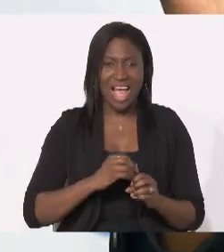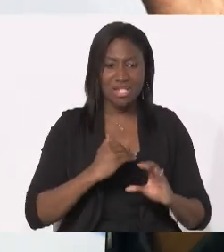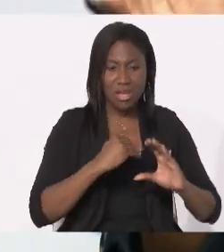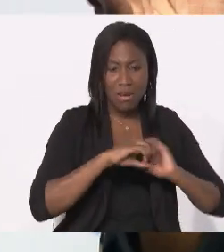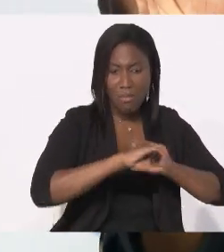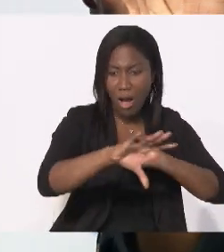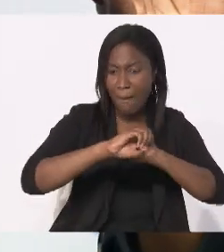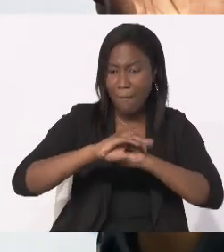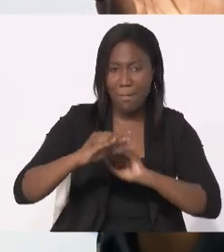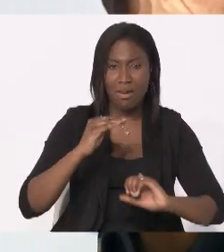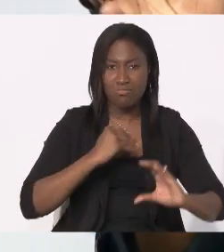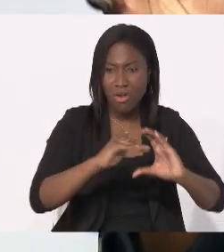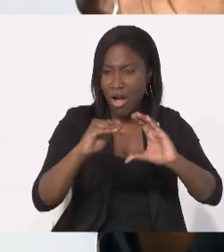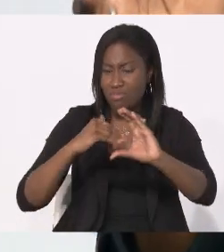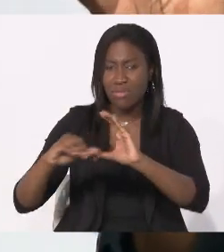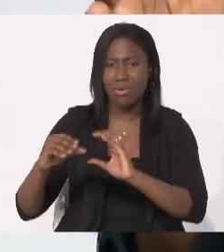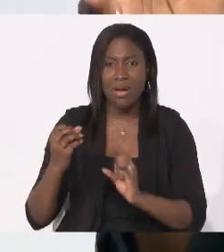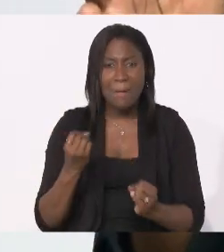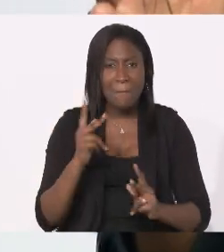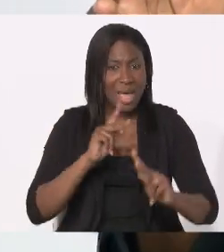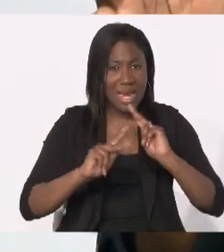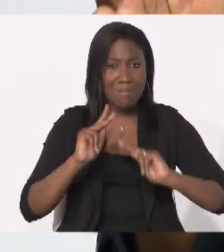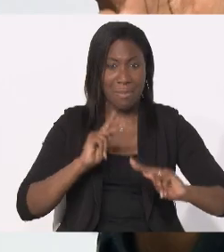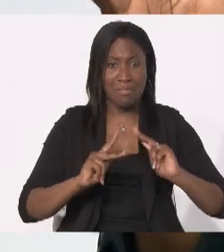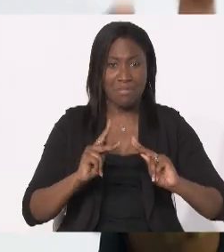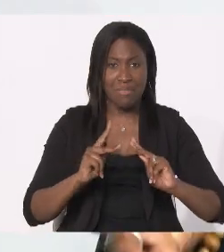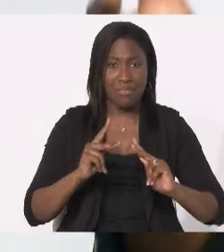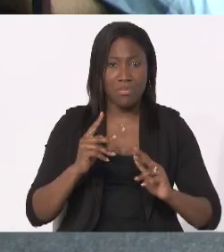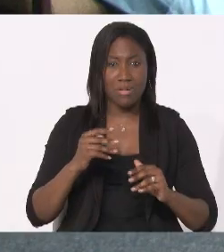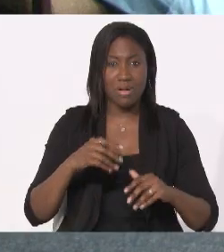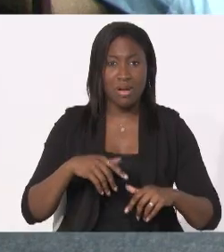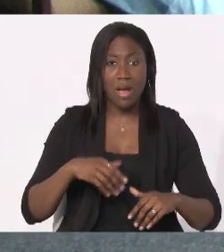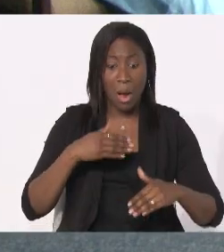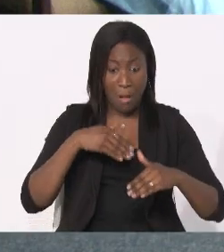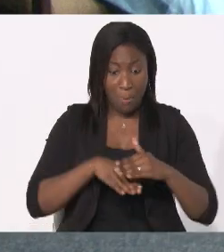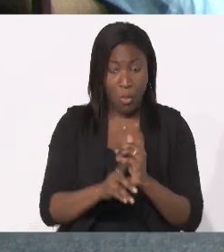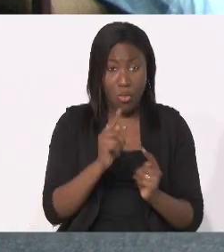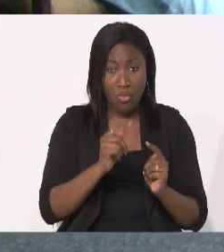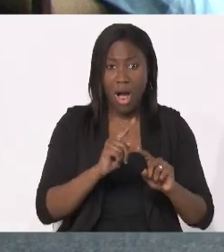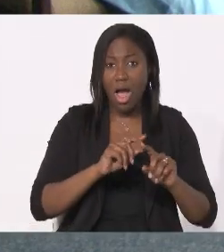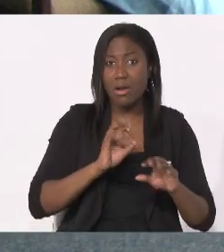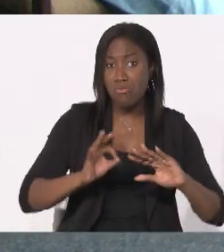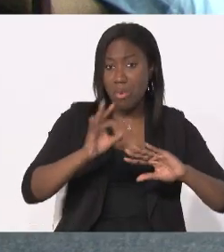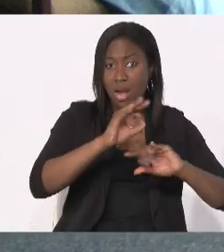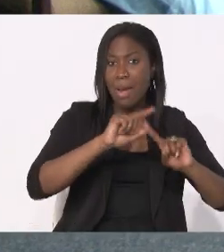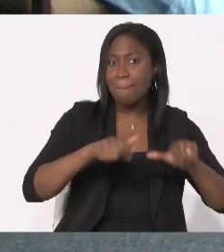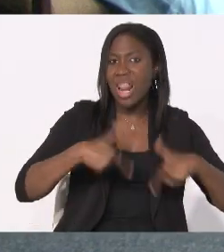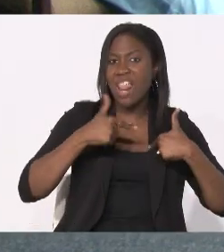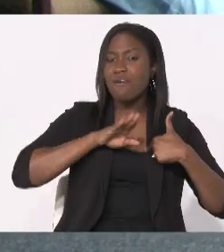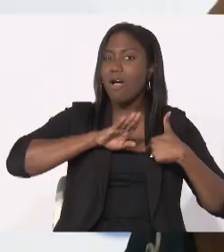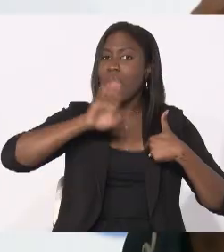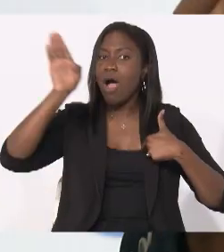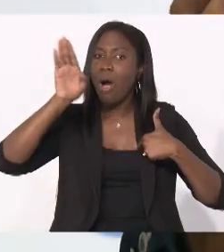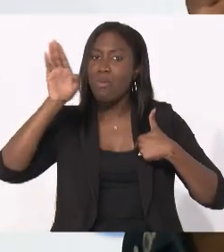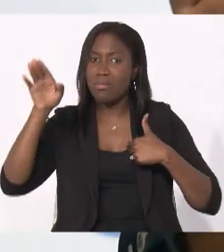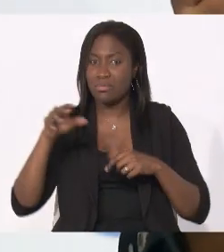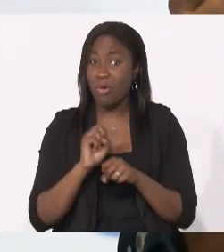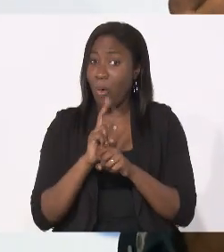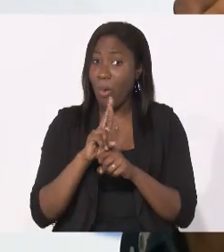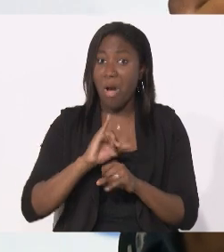those partnerships, to really make the case. I think a lot of people don't understand how